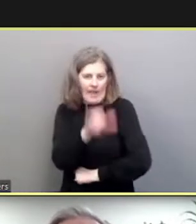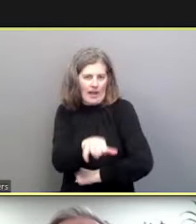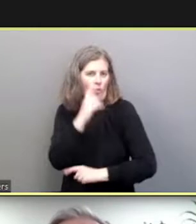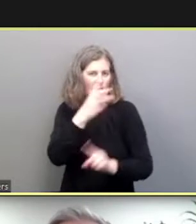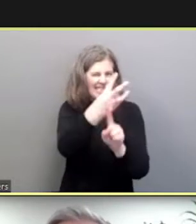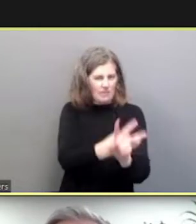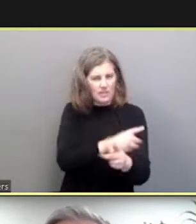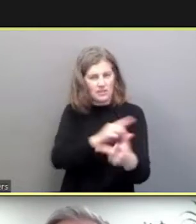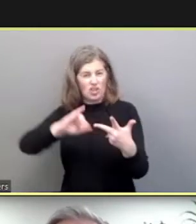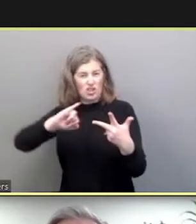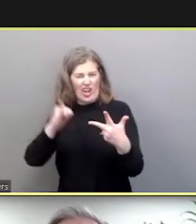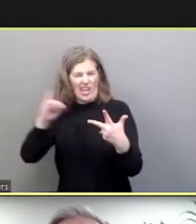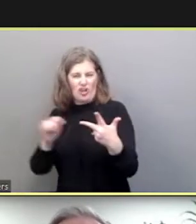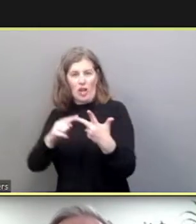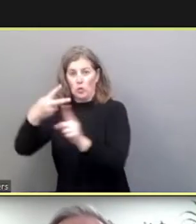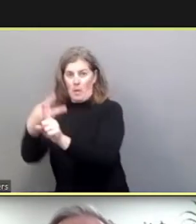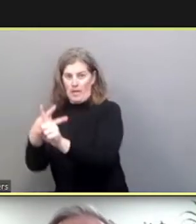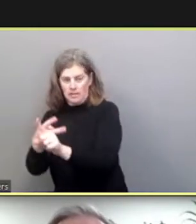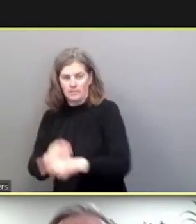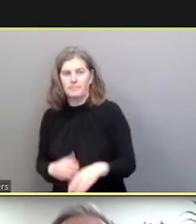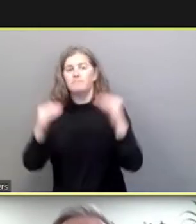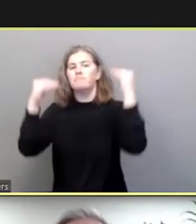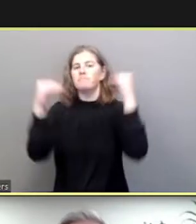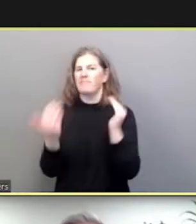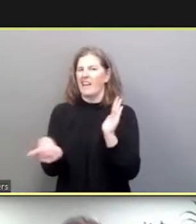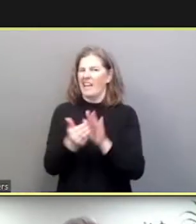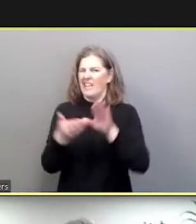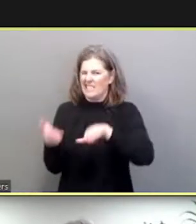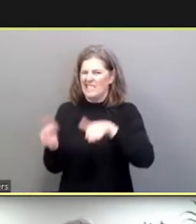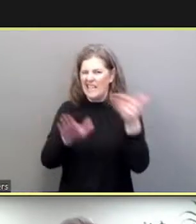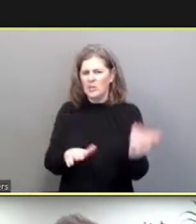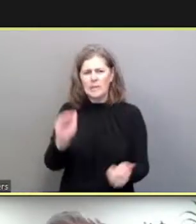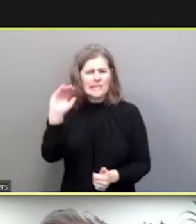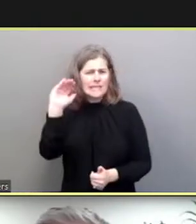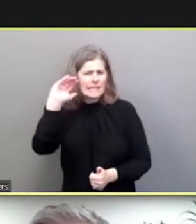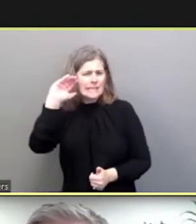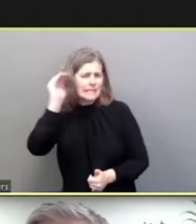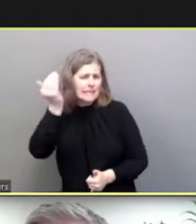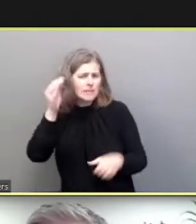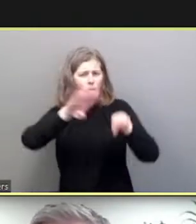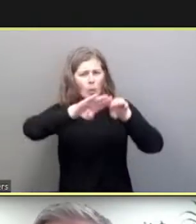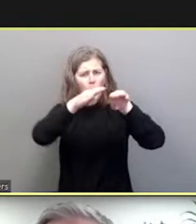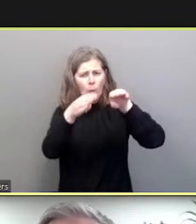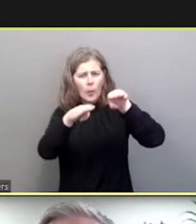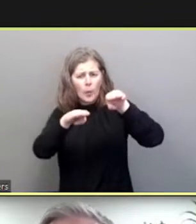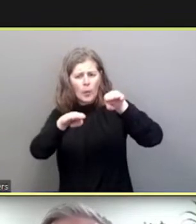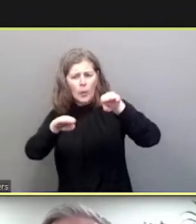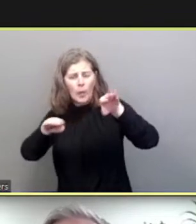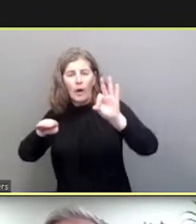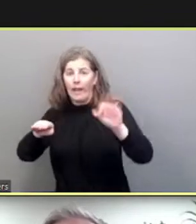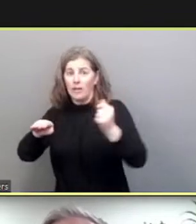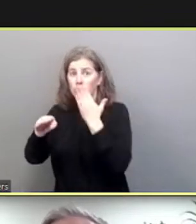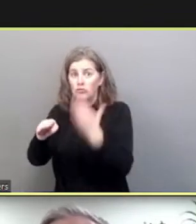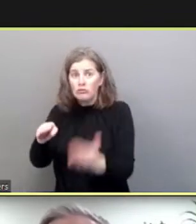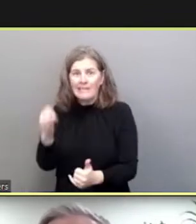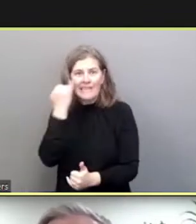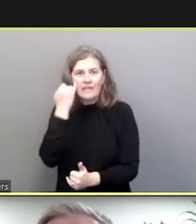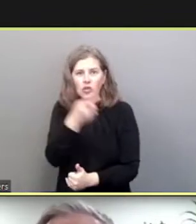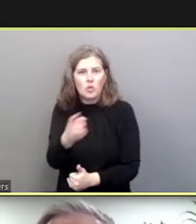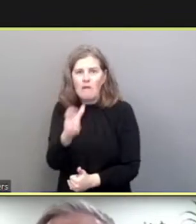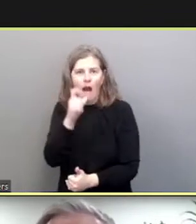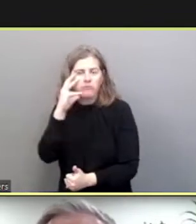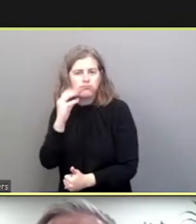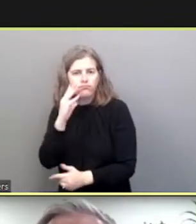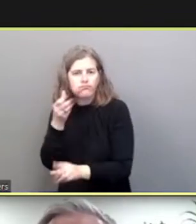Deaths, again, we seem to be on this plateau. That's good. If you're not one of the people in one of those